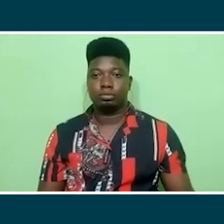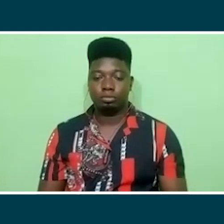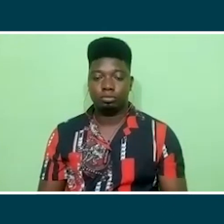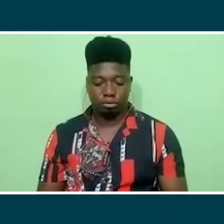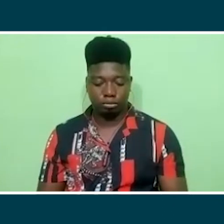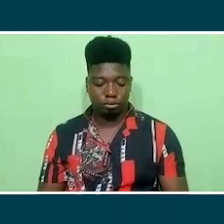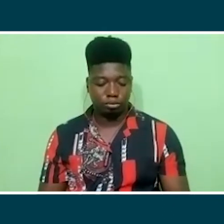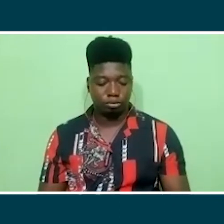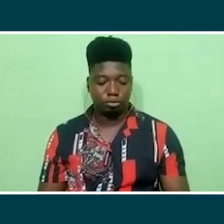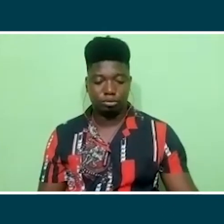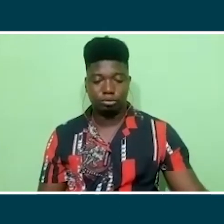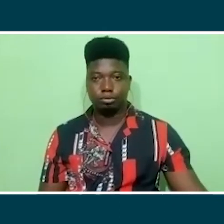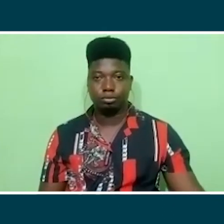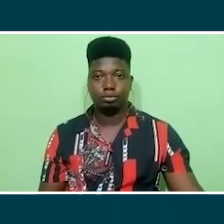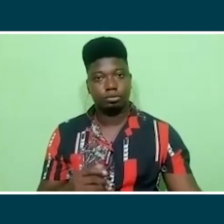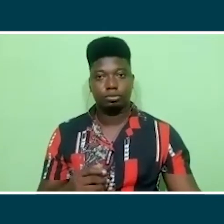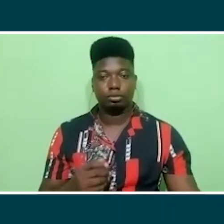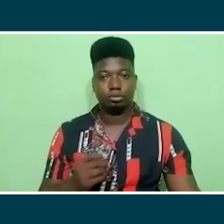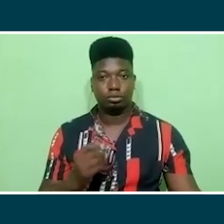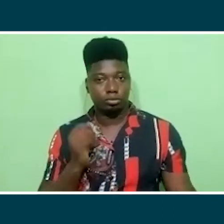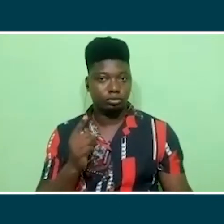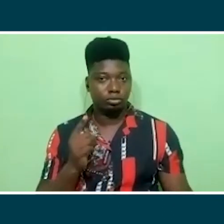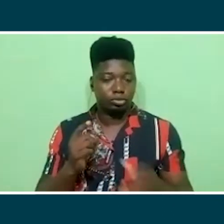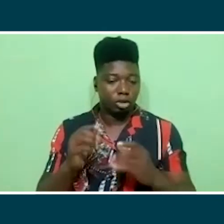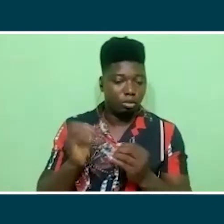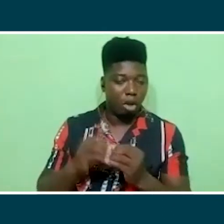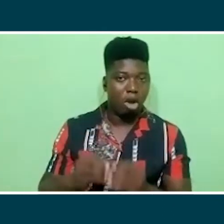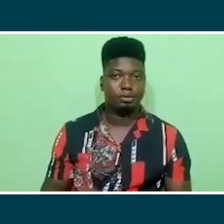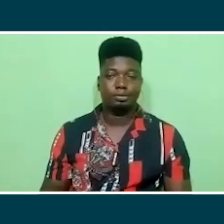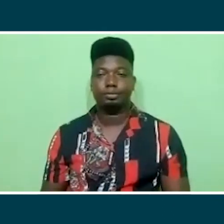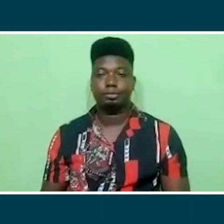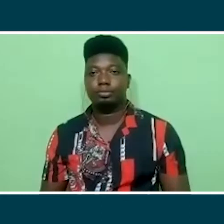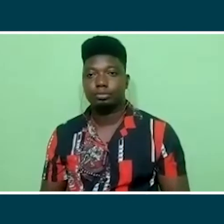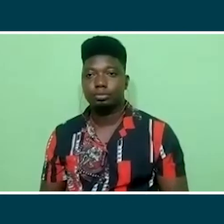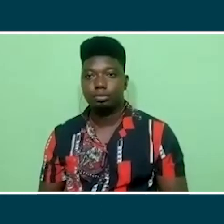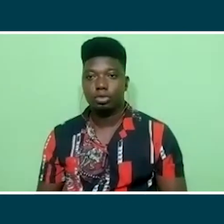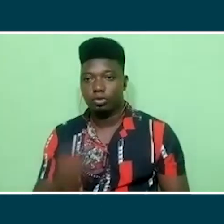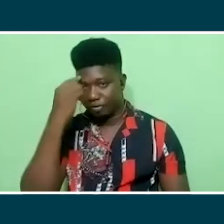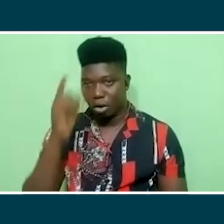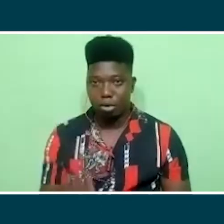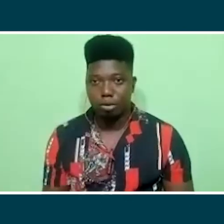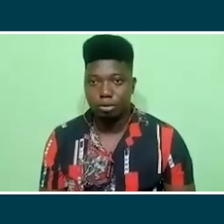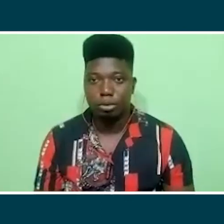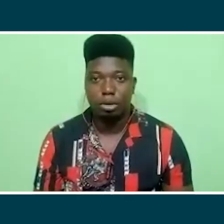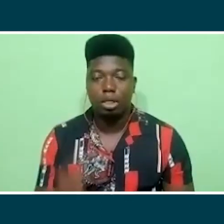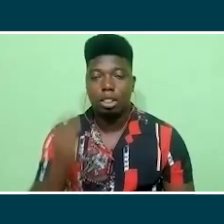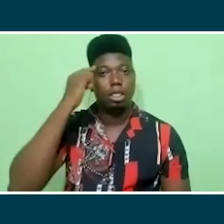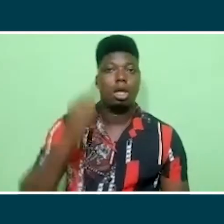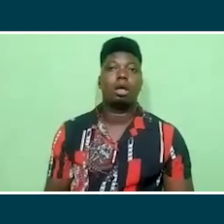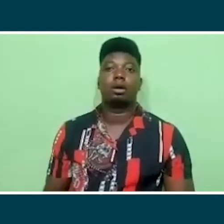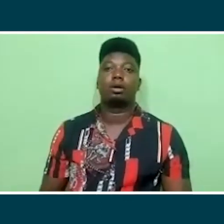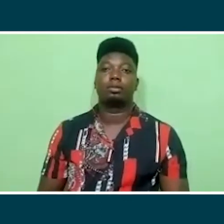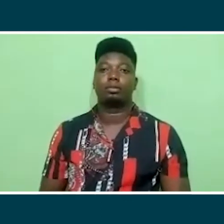obviously, but they definitely are a more susceptible breeding ground for it. I think largely because for